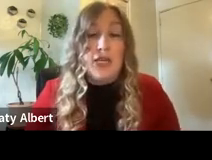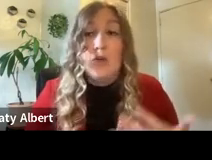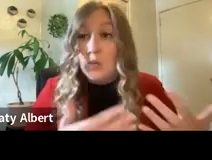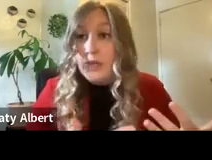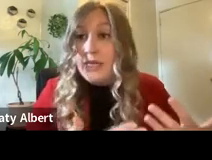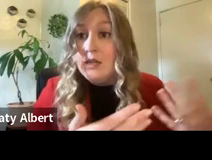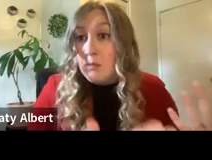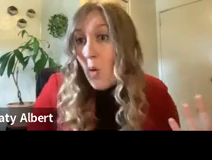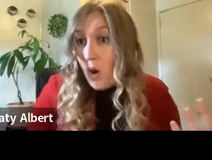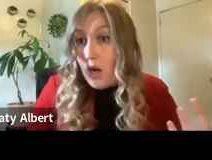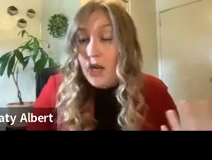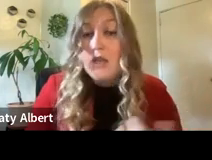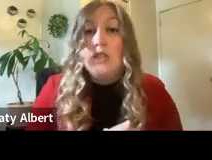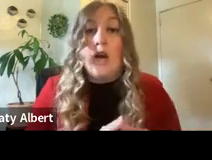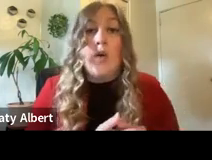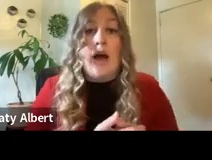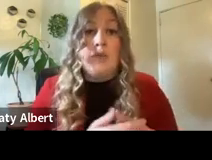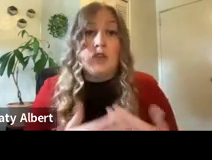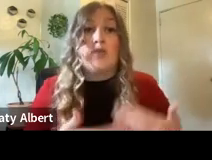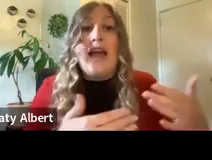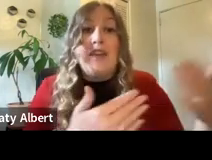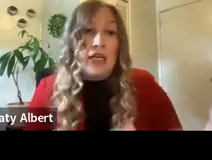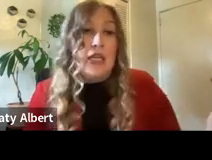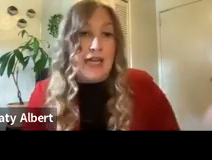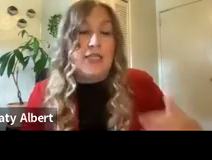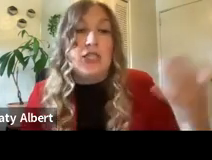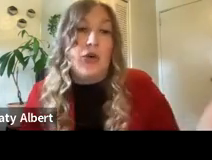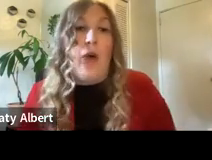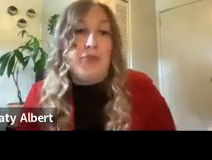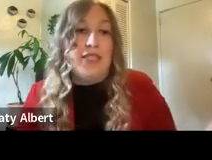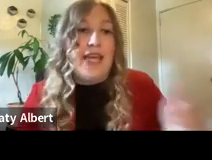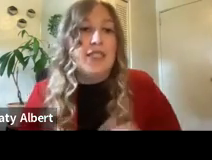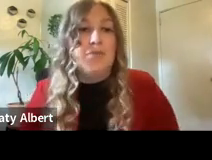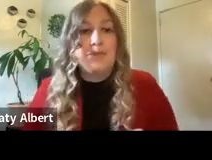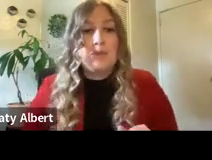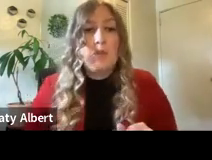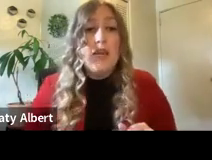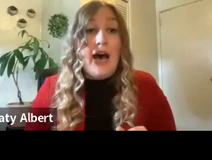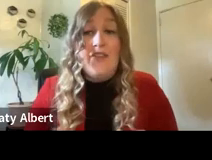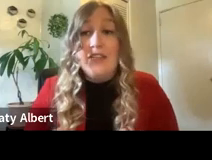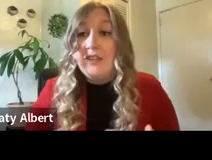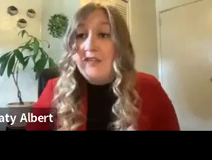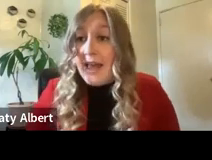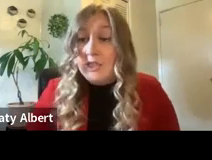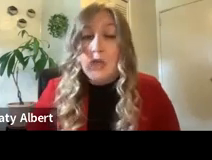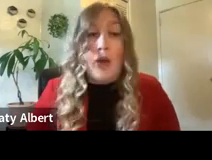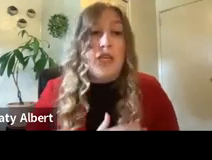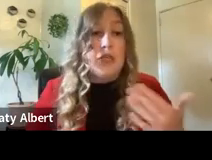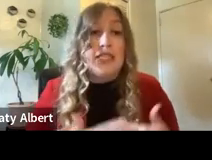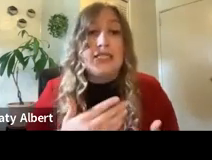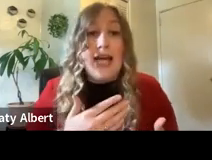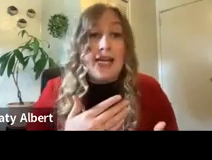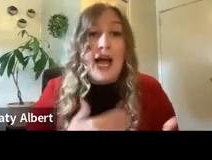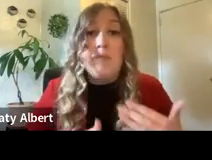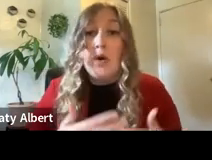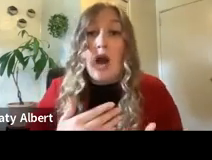could be read more. So you're driving clicks to the website. If it's an event, you want people